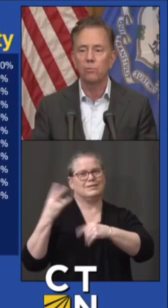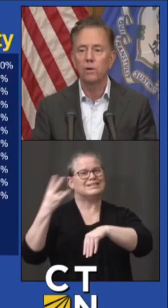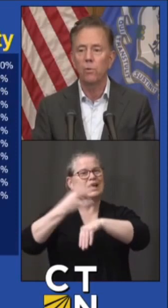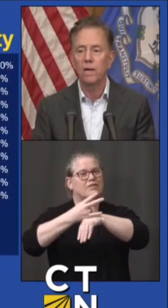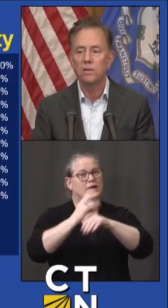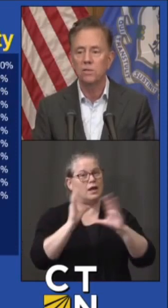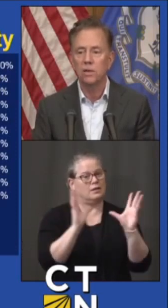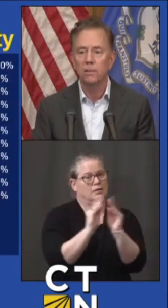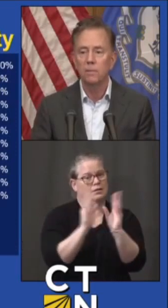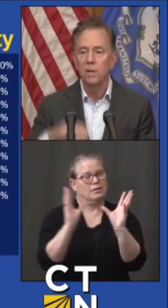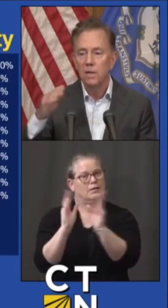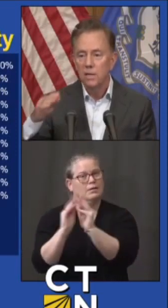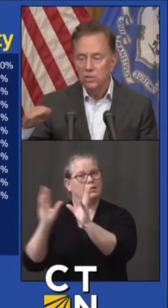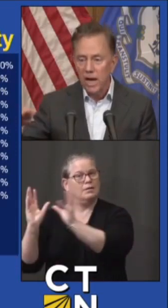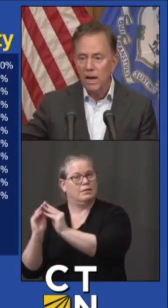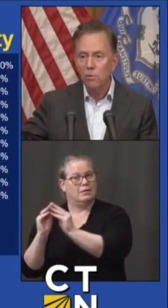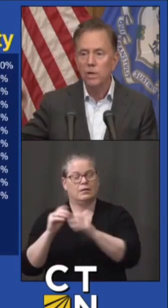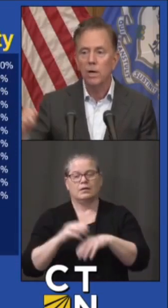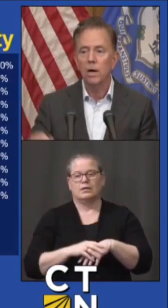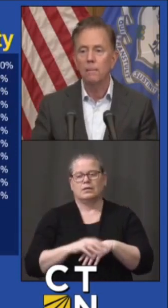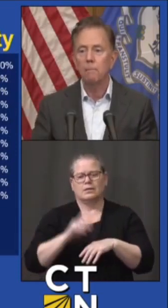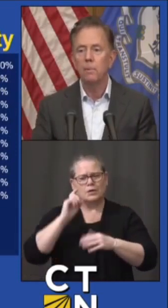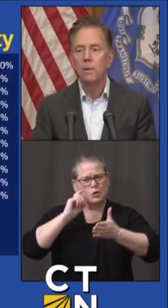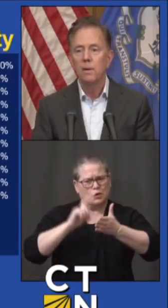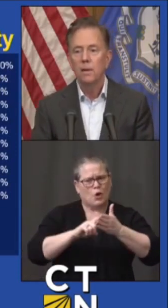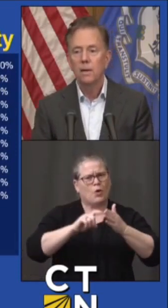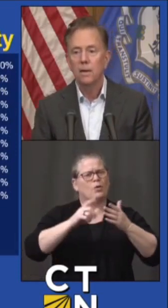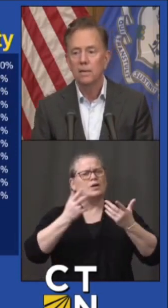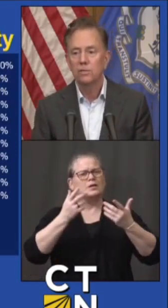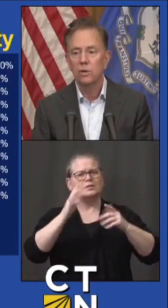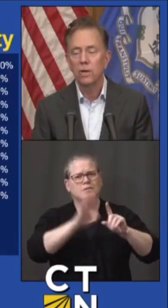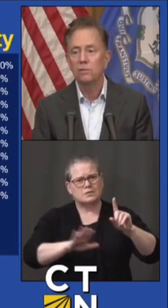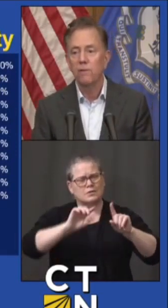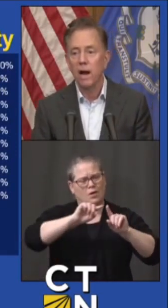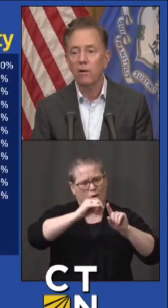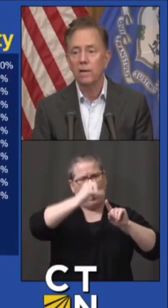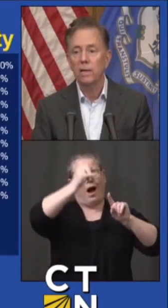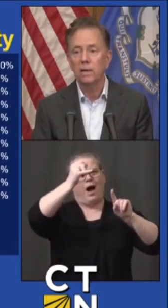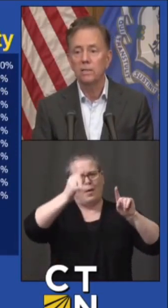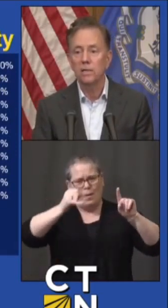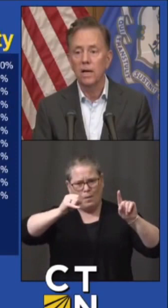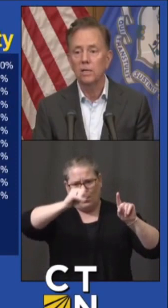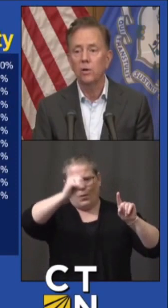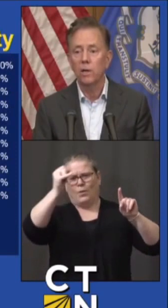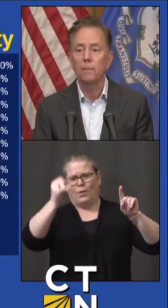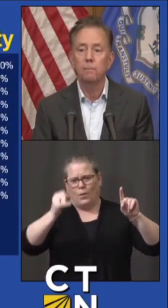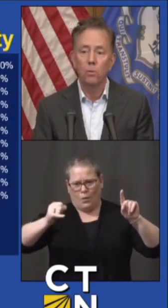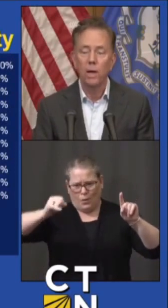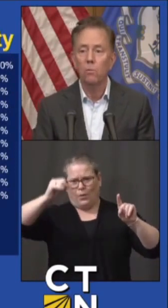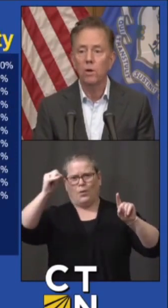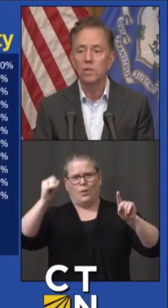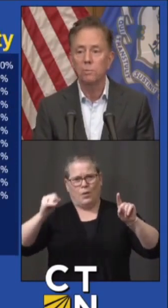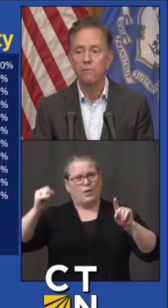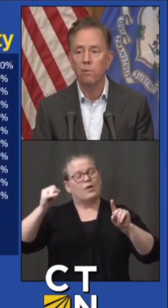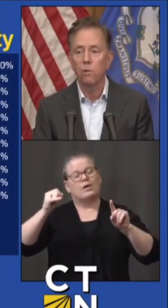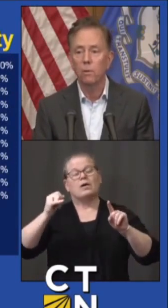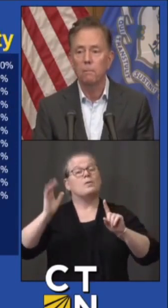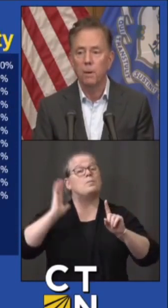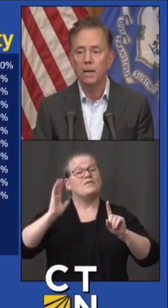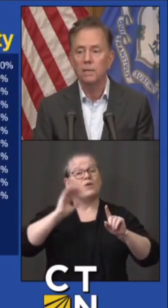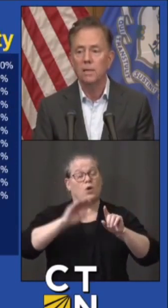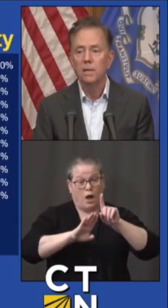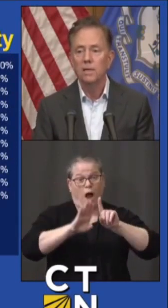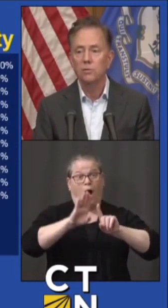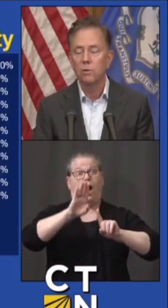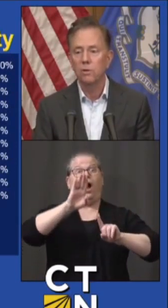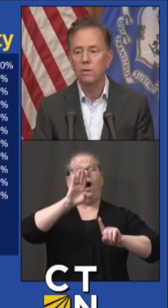that 3 weeks, down and up. So it is varying and not going up the way it was before,